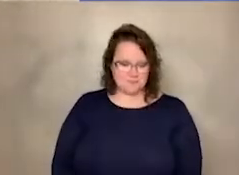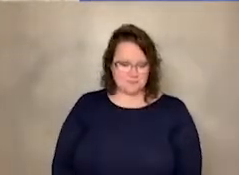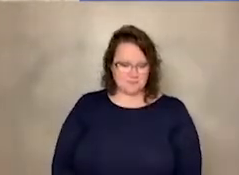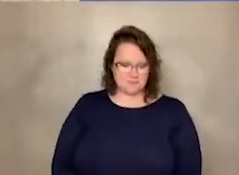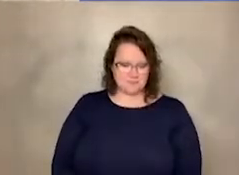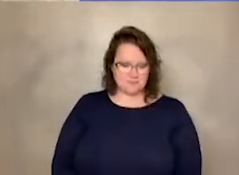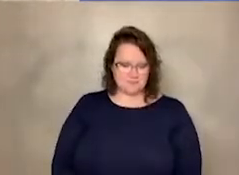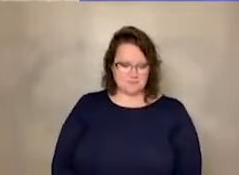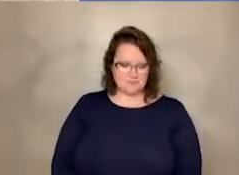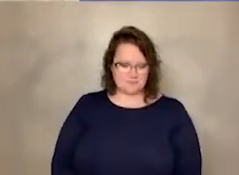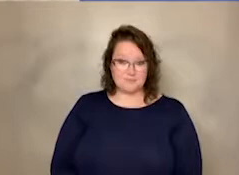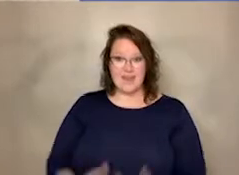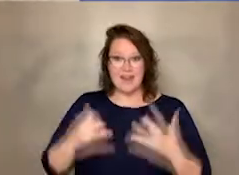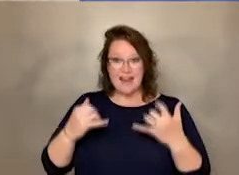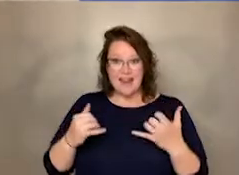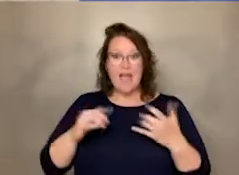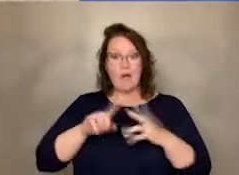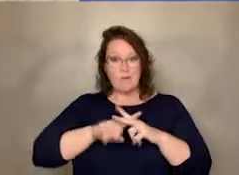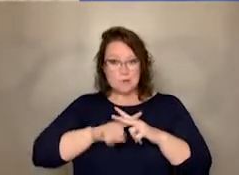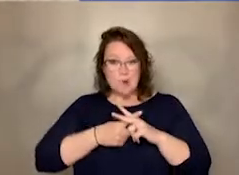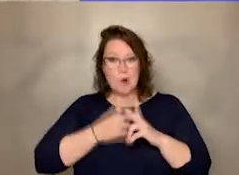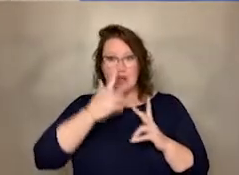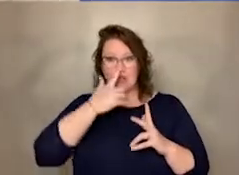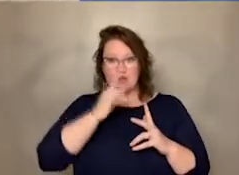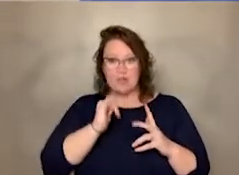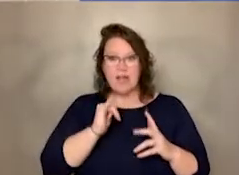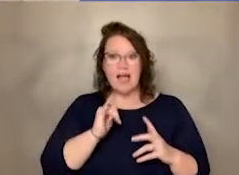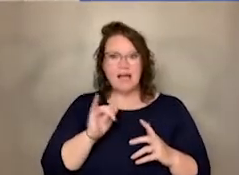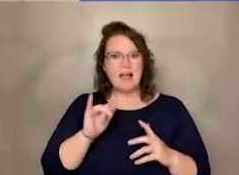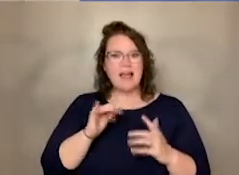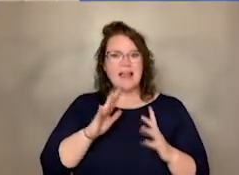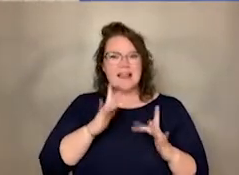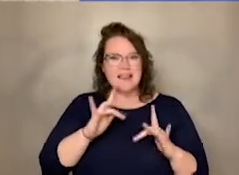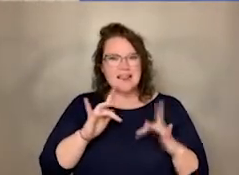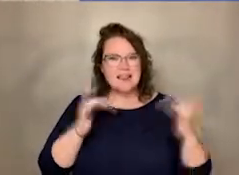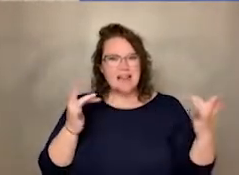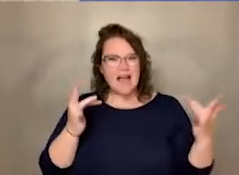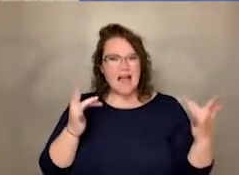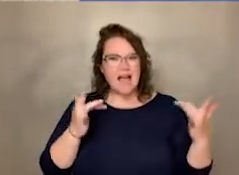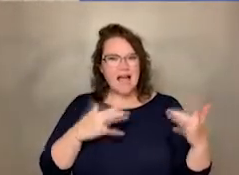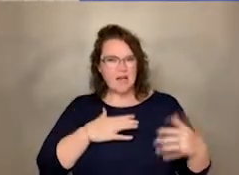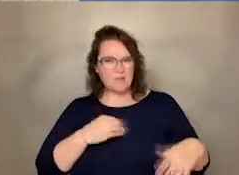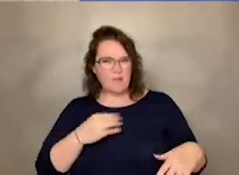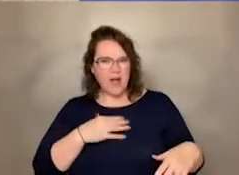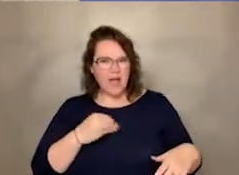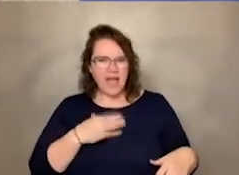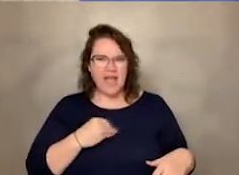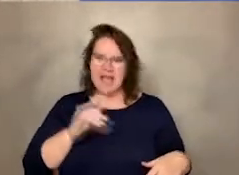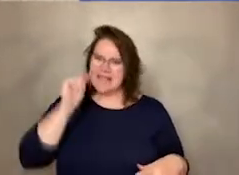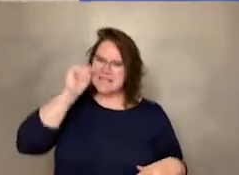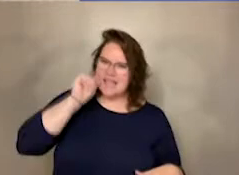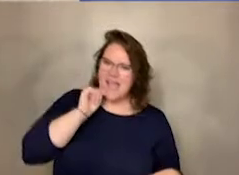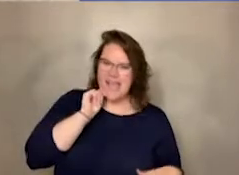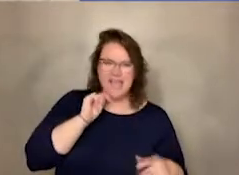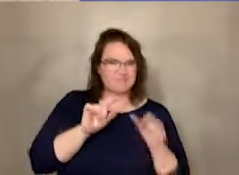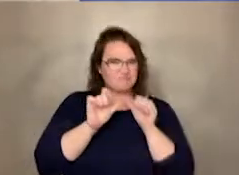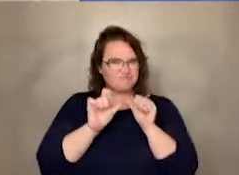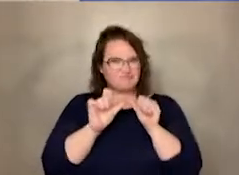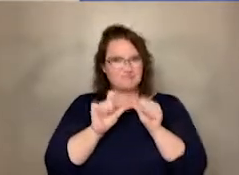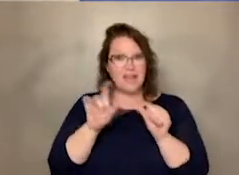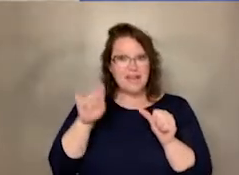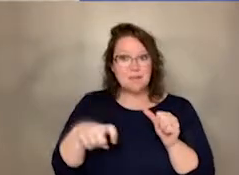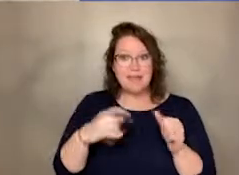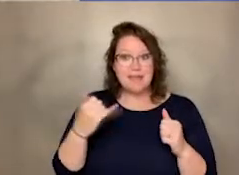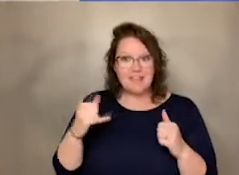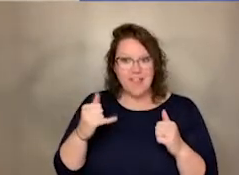It's starting to look a little beige. That's not the color of honey. So you got to keep mixing it.